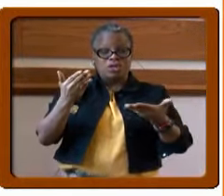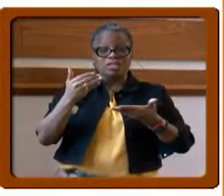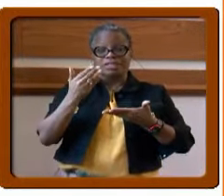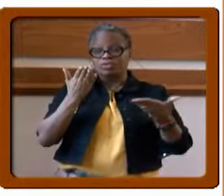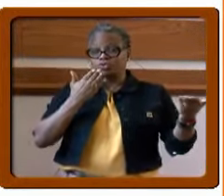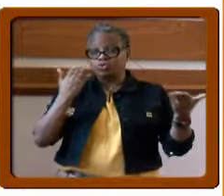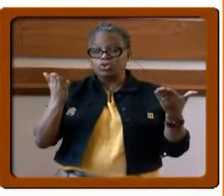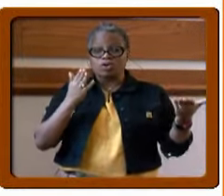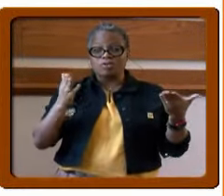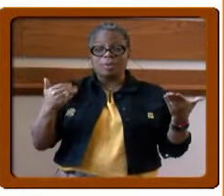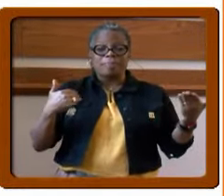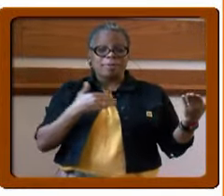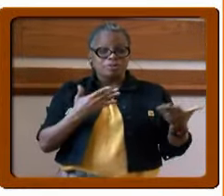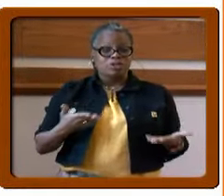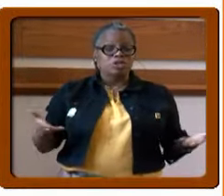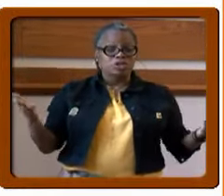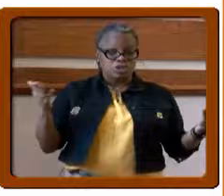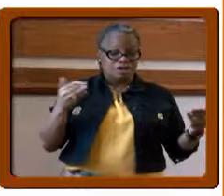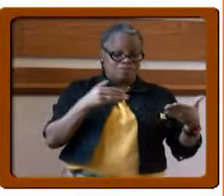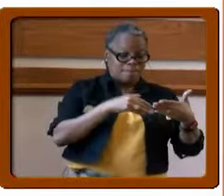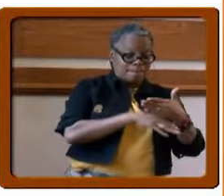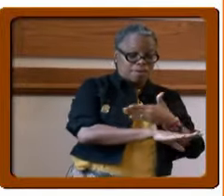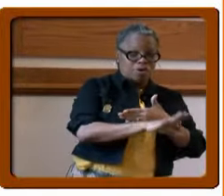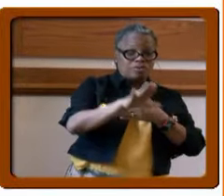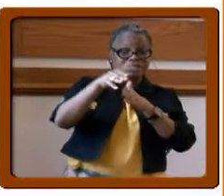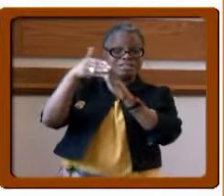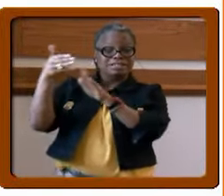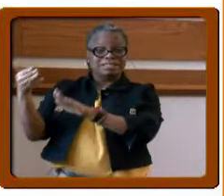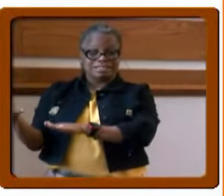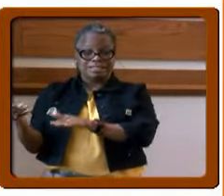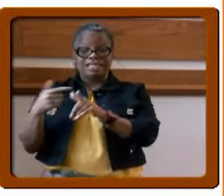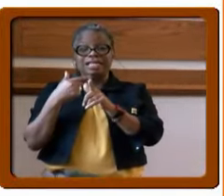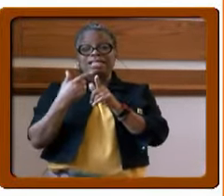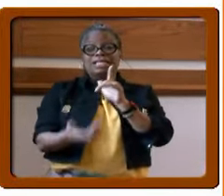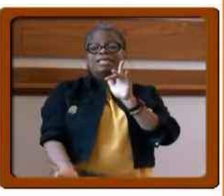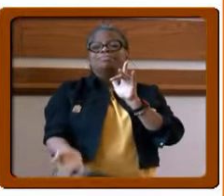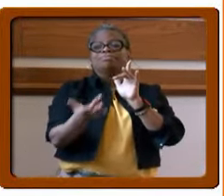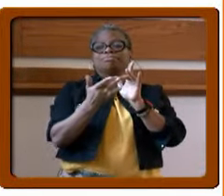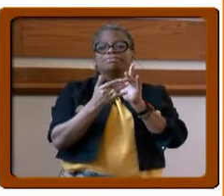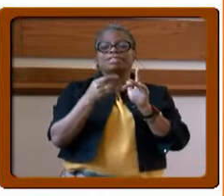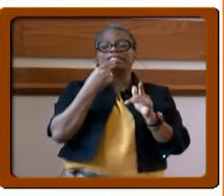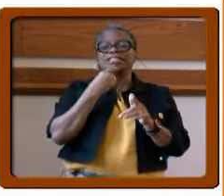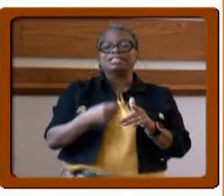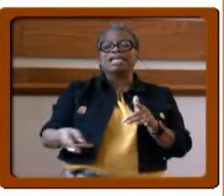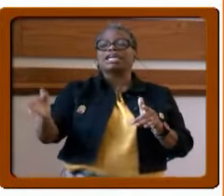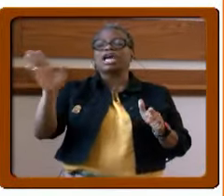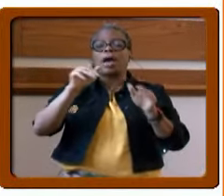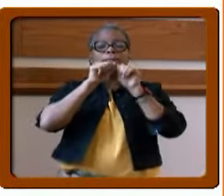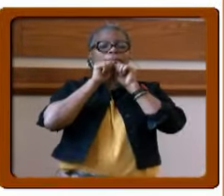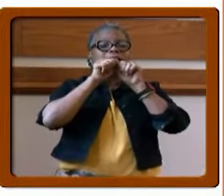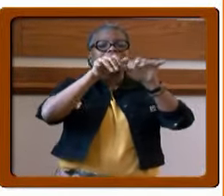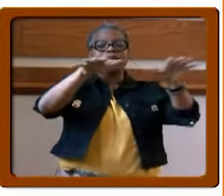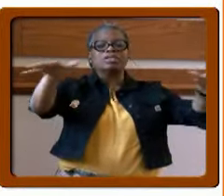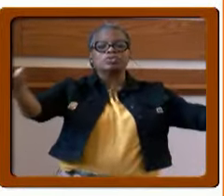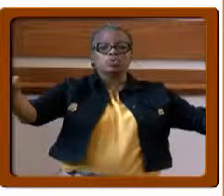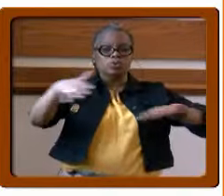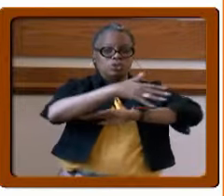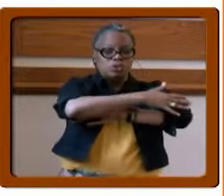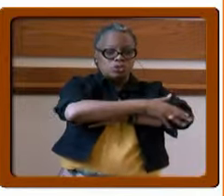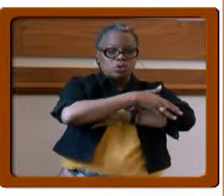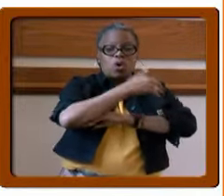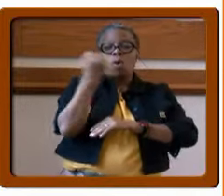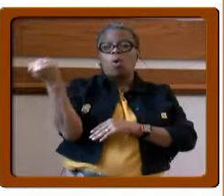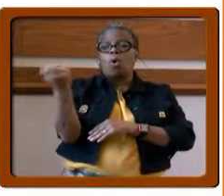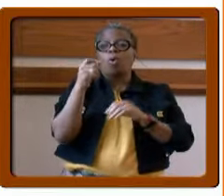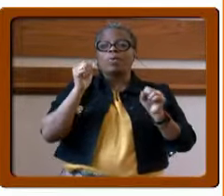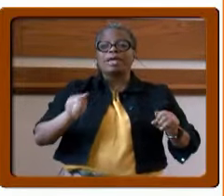from cradle to the grave, but then reaching out and saying a great big God bless you to the whole country and to all those that we can